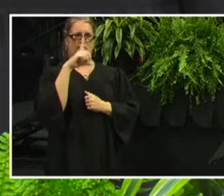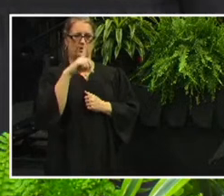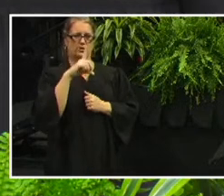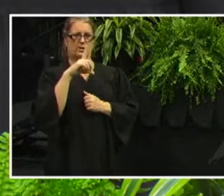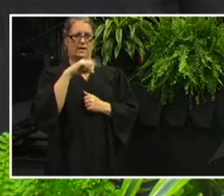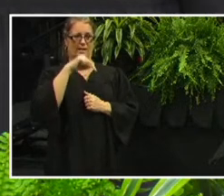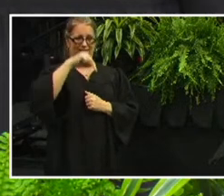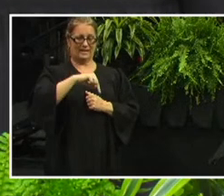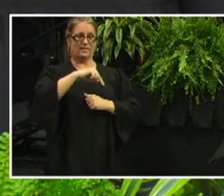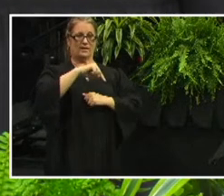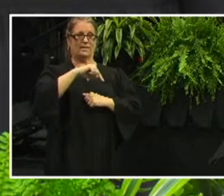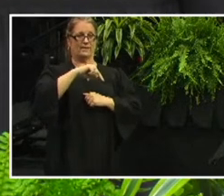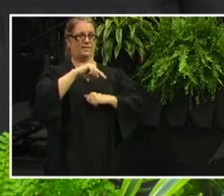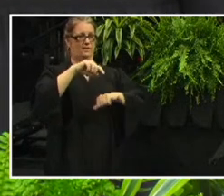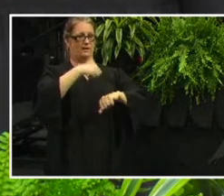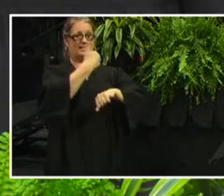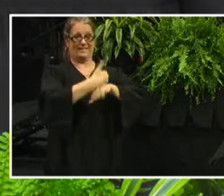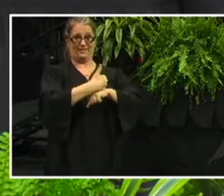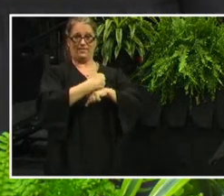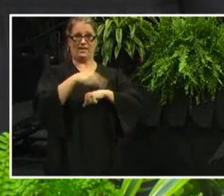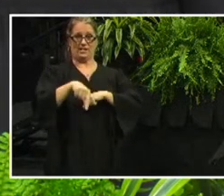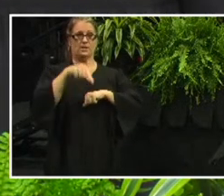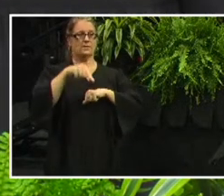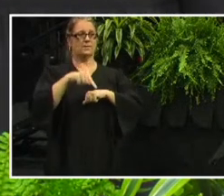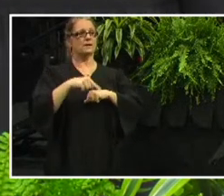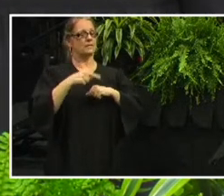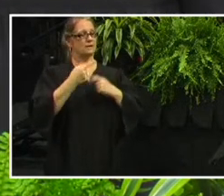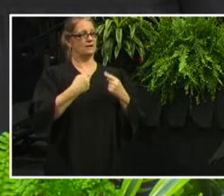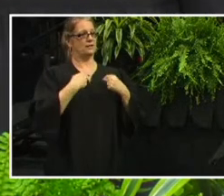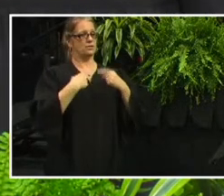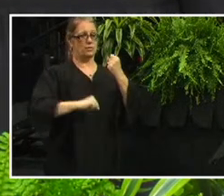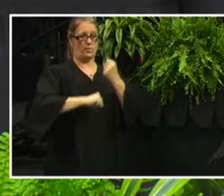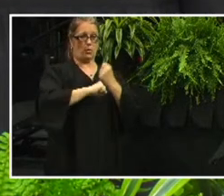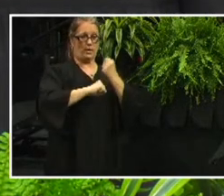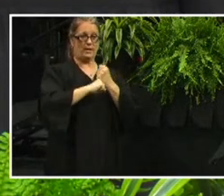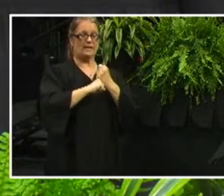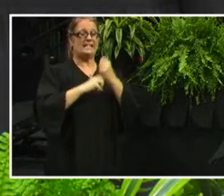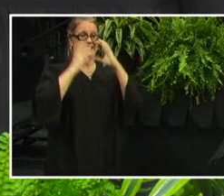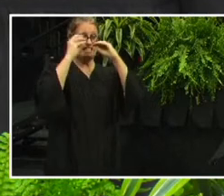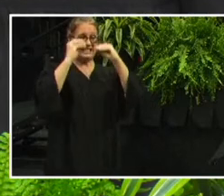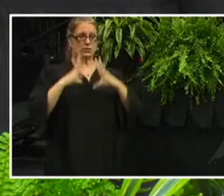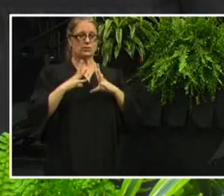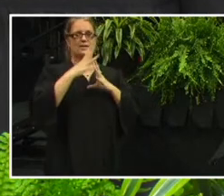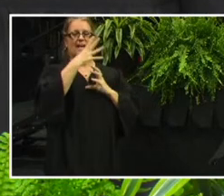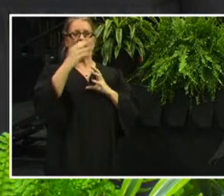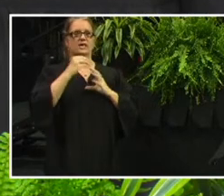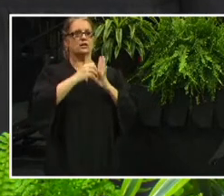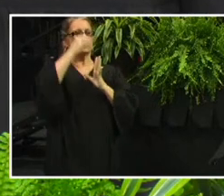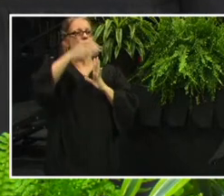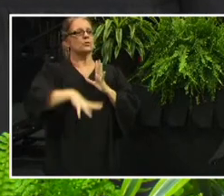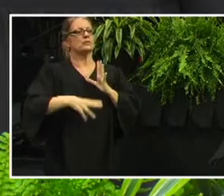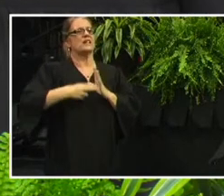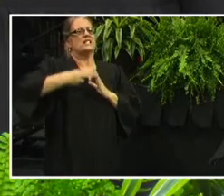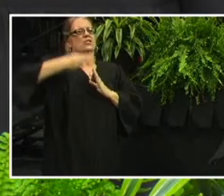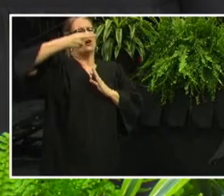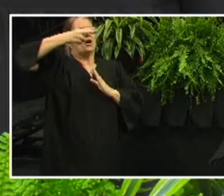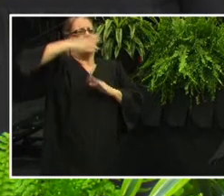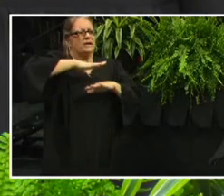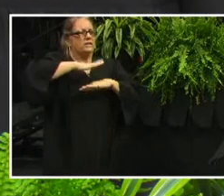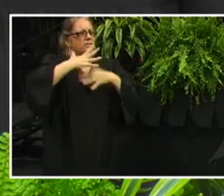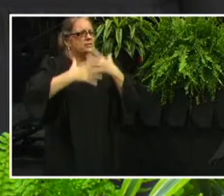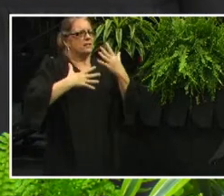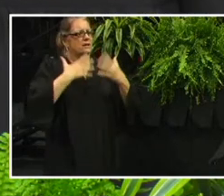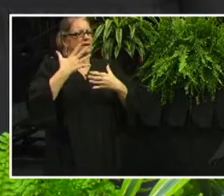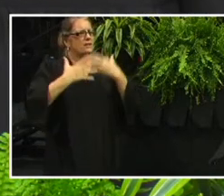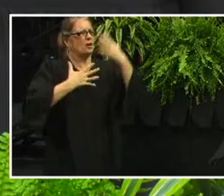Chatham Foundation exists to support teachers and students in their highest calling. Today,